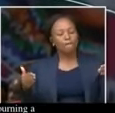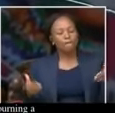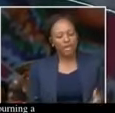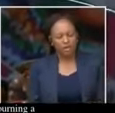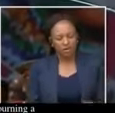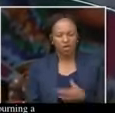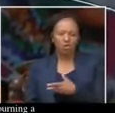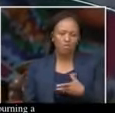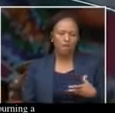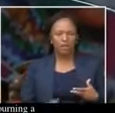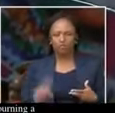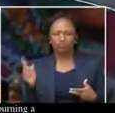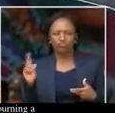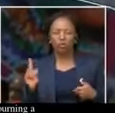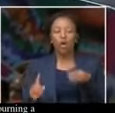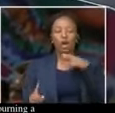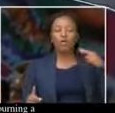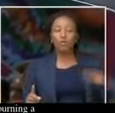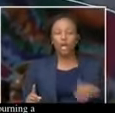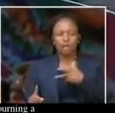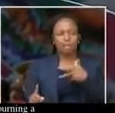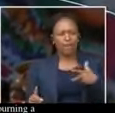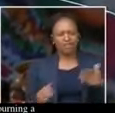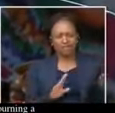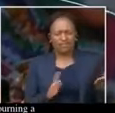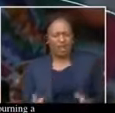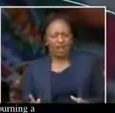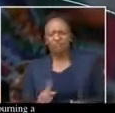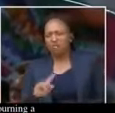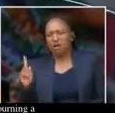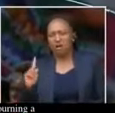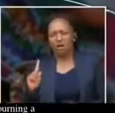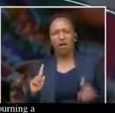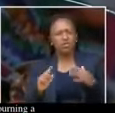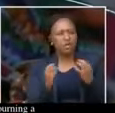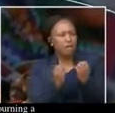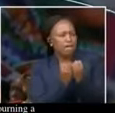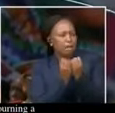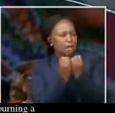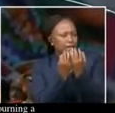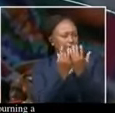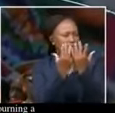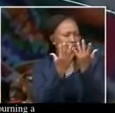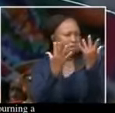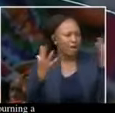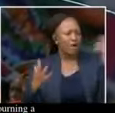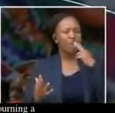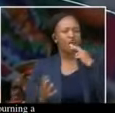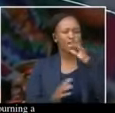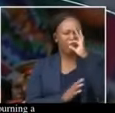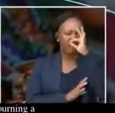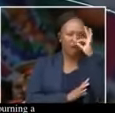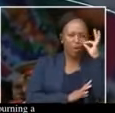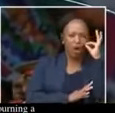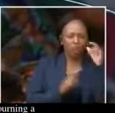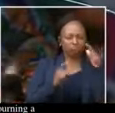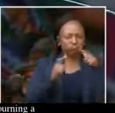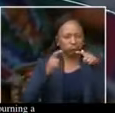because queen mothers do not die. They multiply into million red flowers of love and